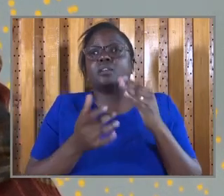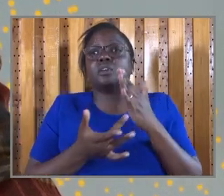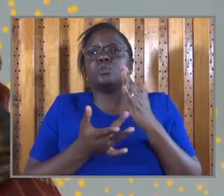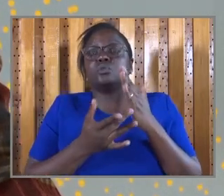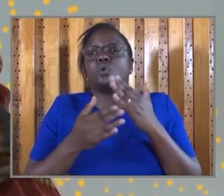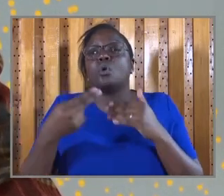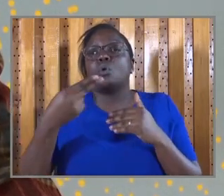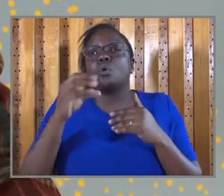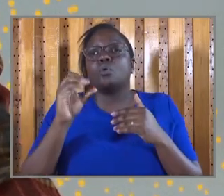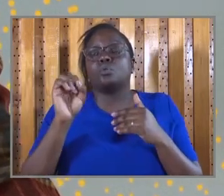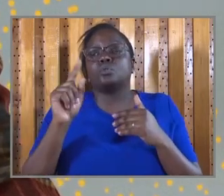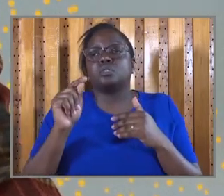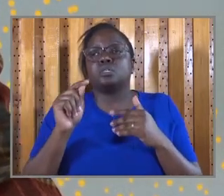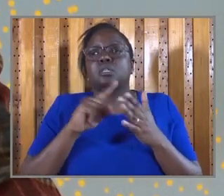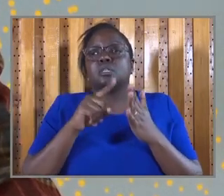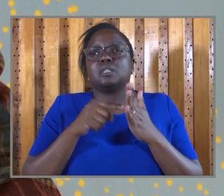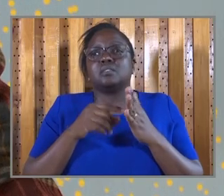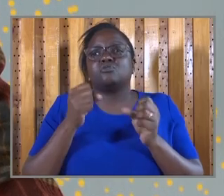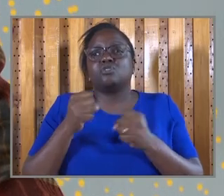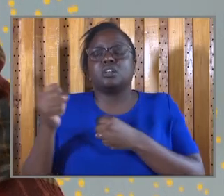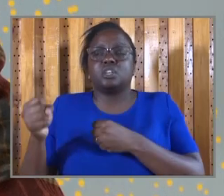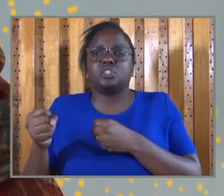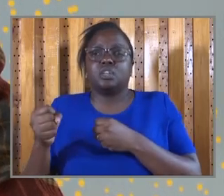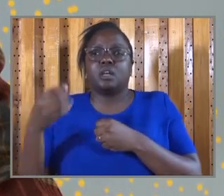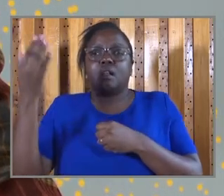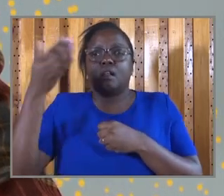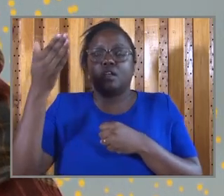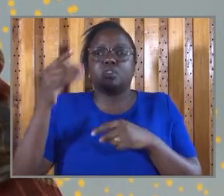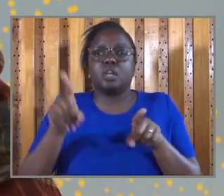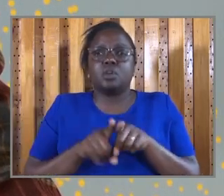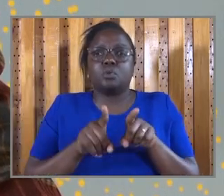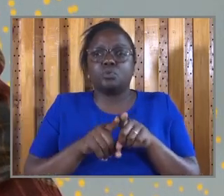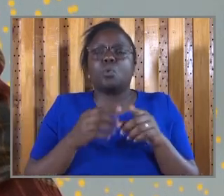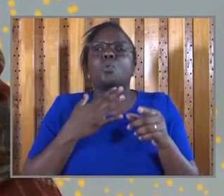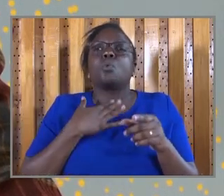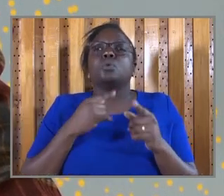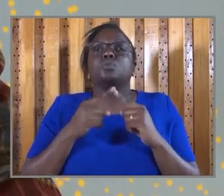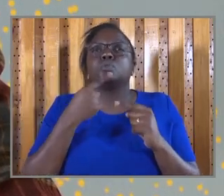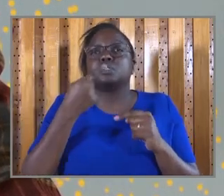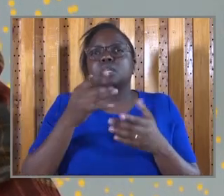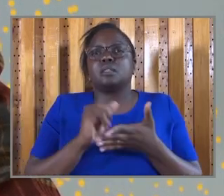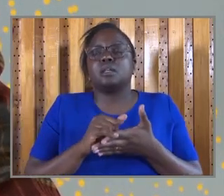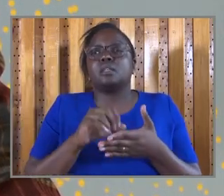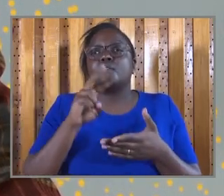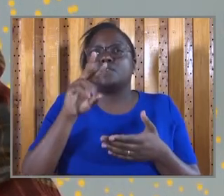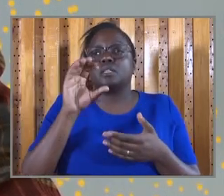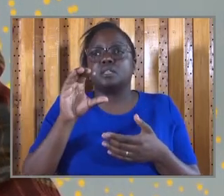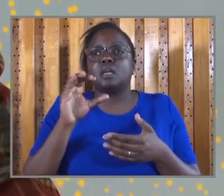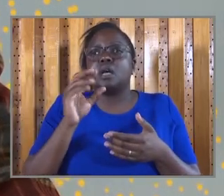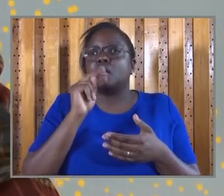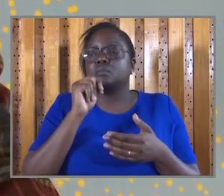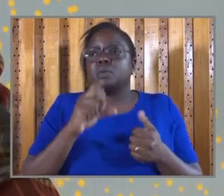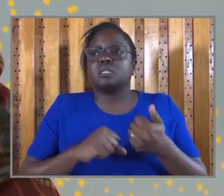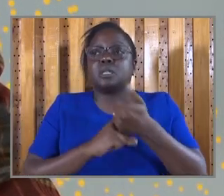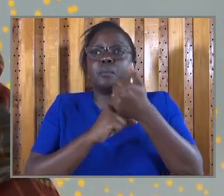important strategic lecture. And I also want to say that the Vice Chancellor has also been